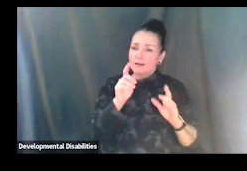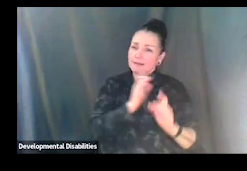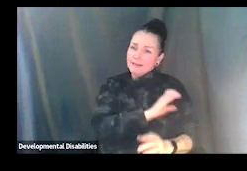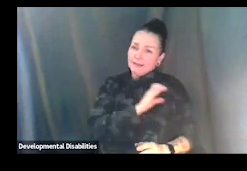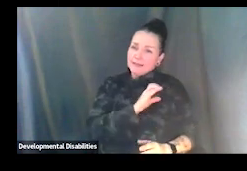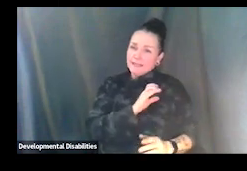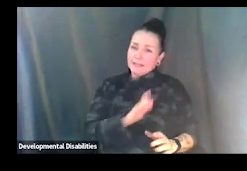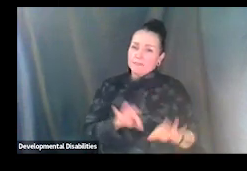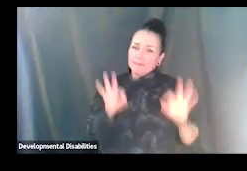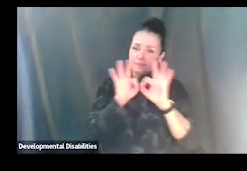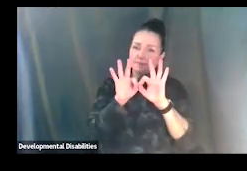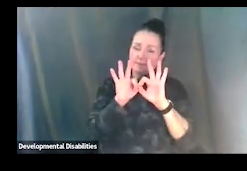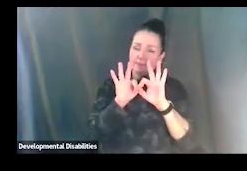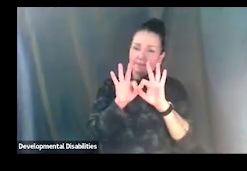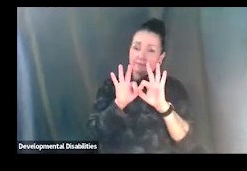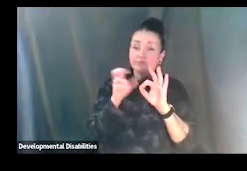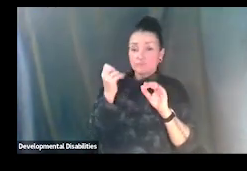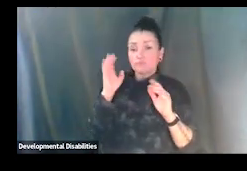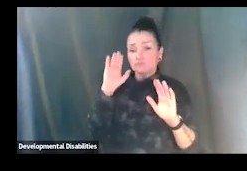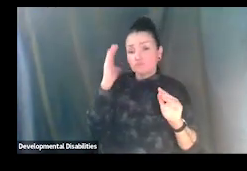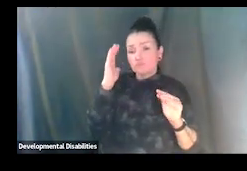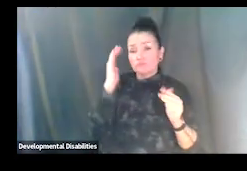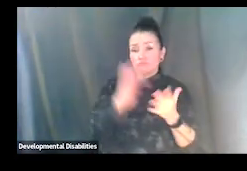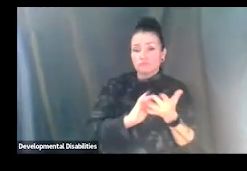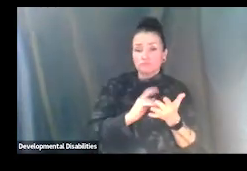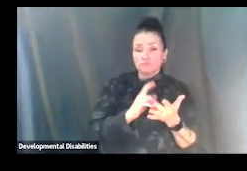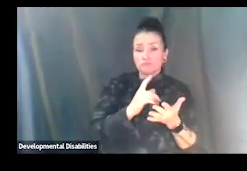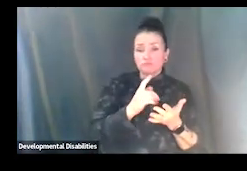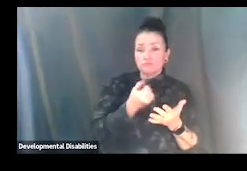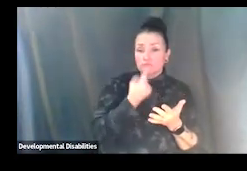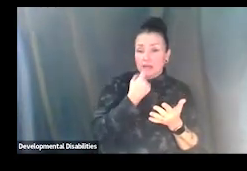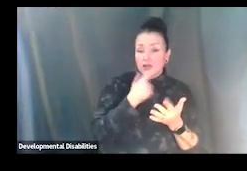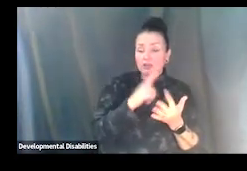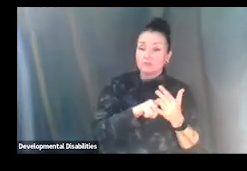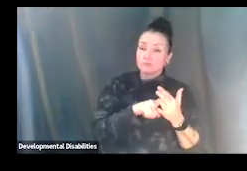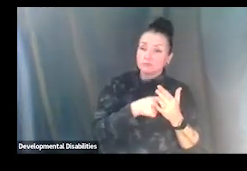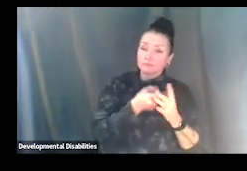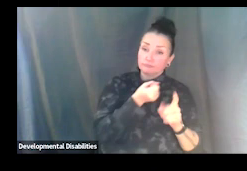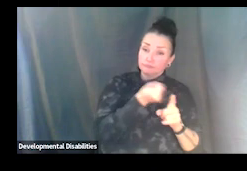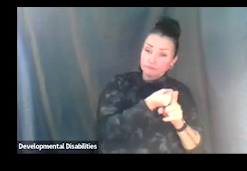there was benefit initially, and it seemed to be sustained at least over 6 months.